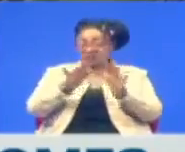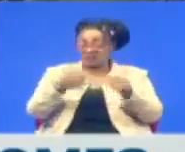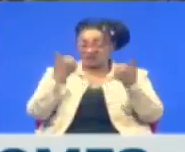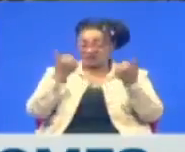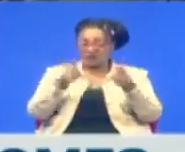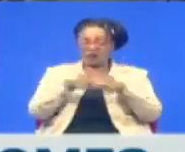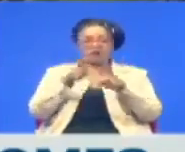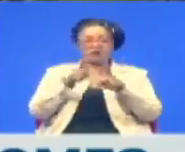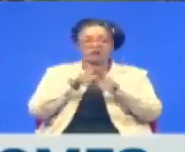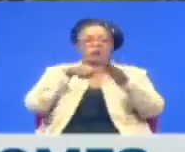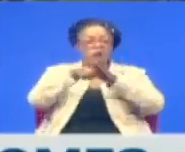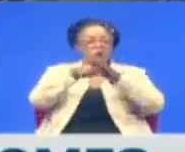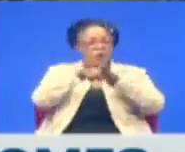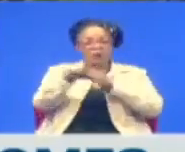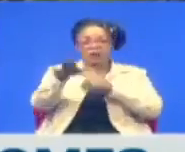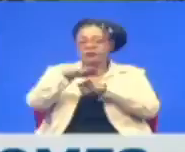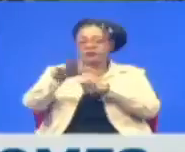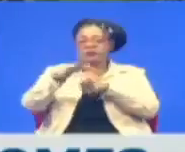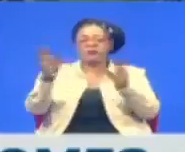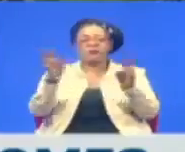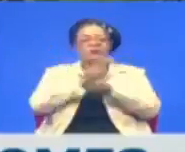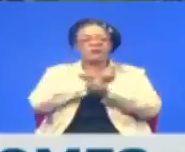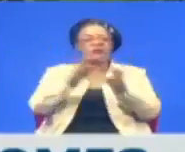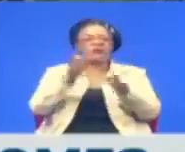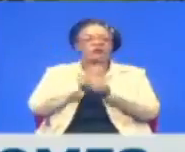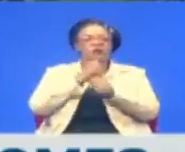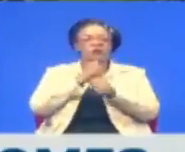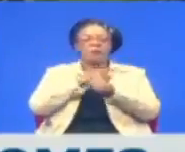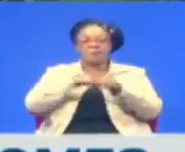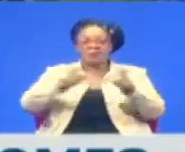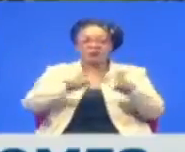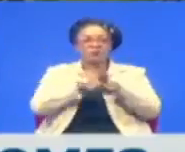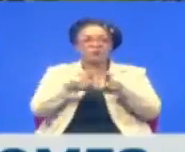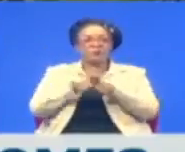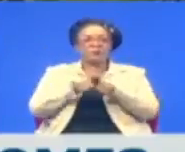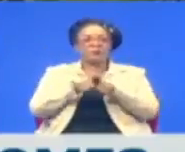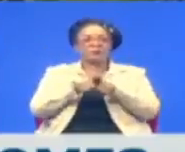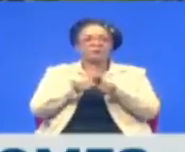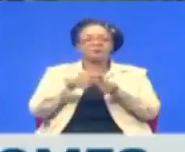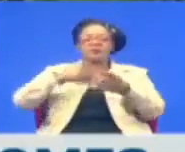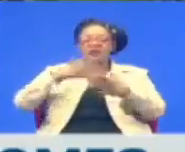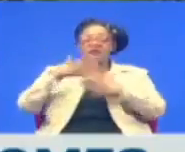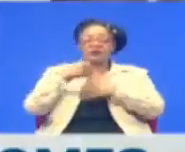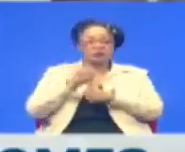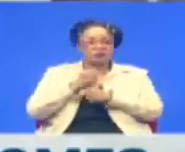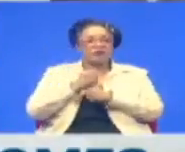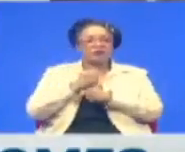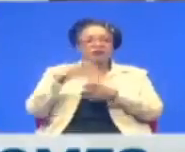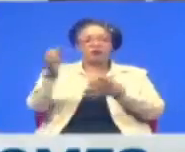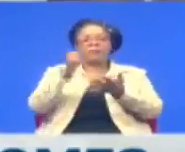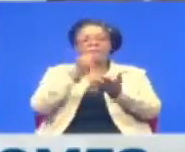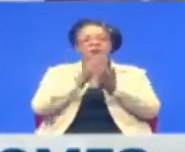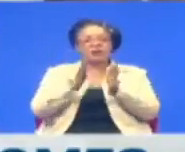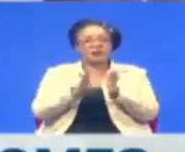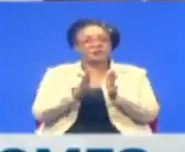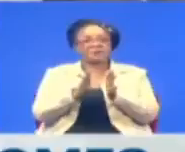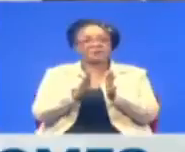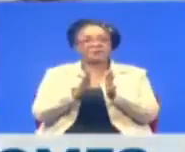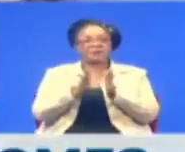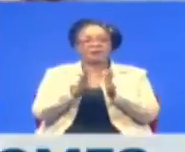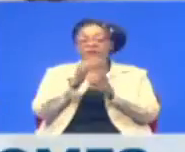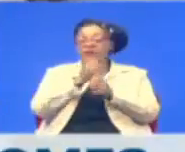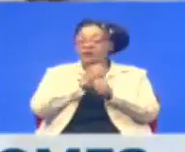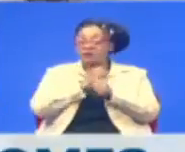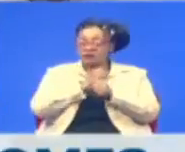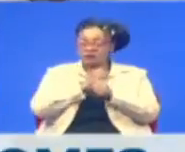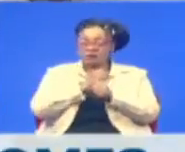walk to the areas of looking for jobs, but also to give the confidence to their employers. According to the organization,